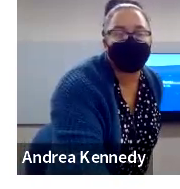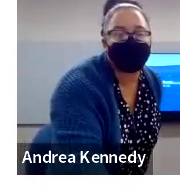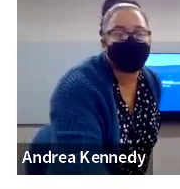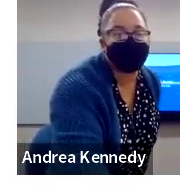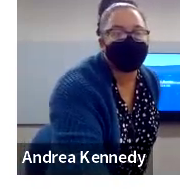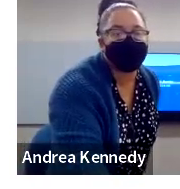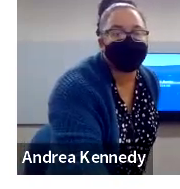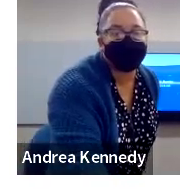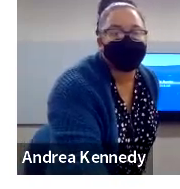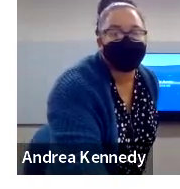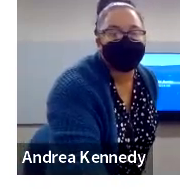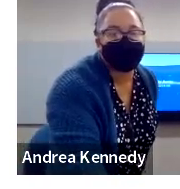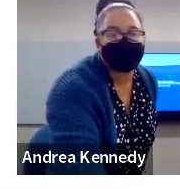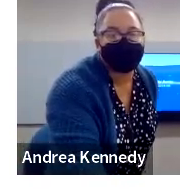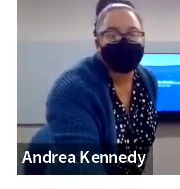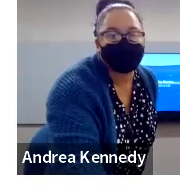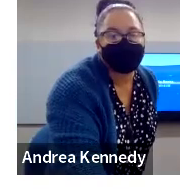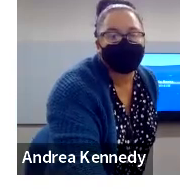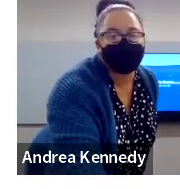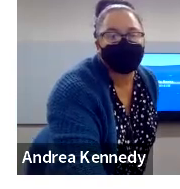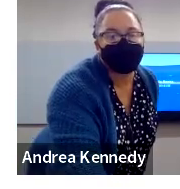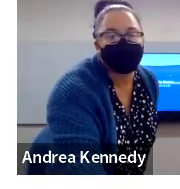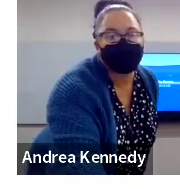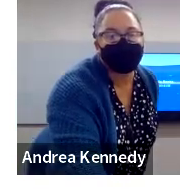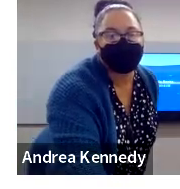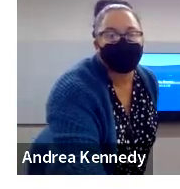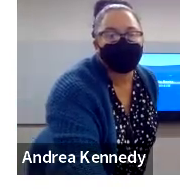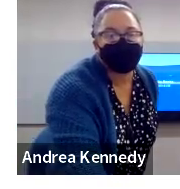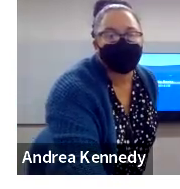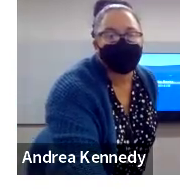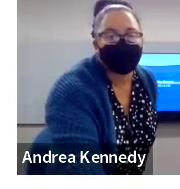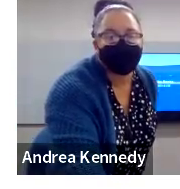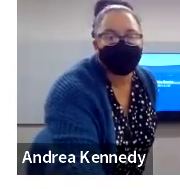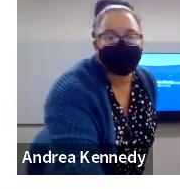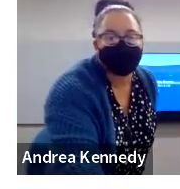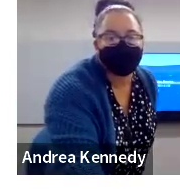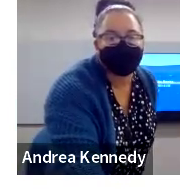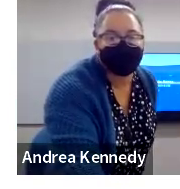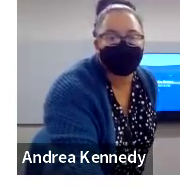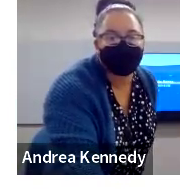see you next time. Ok, pues muchas gracias. Los vemos para la próxima.